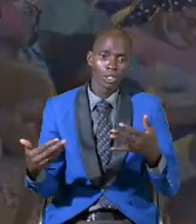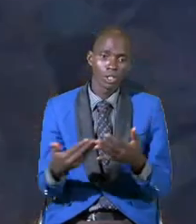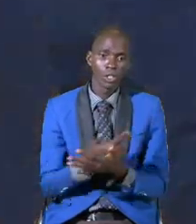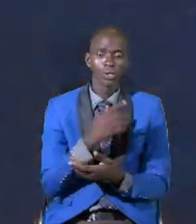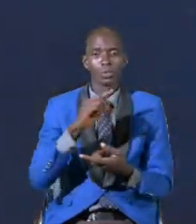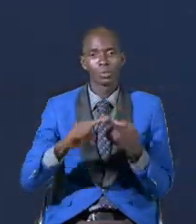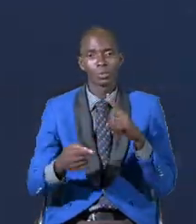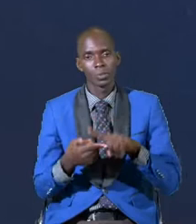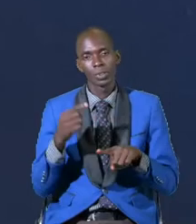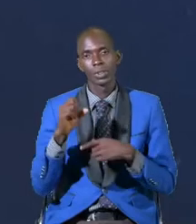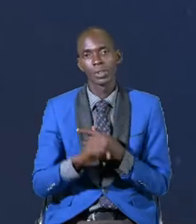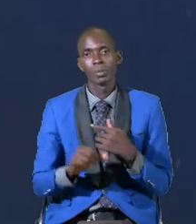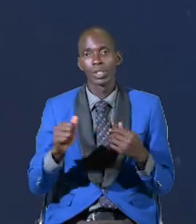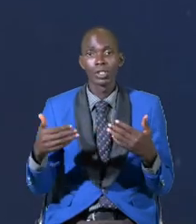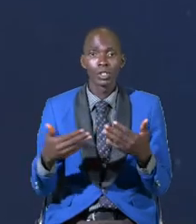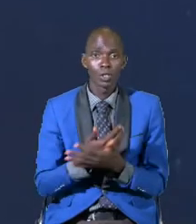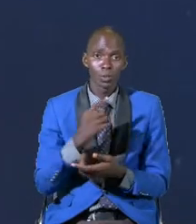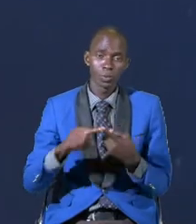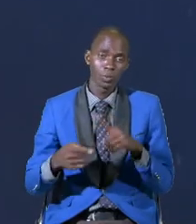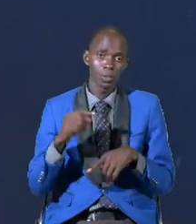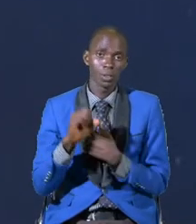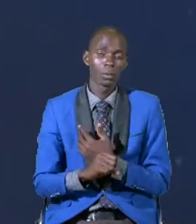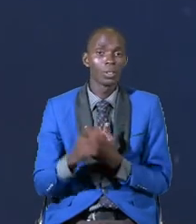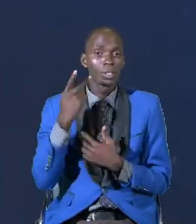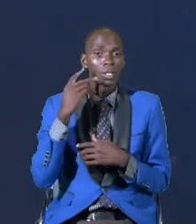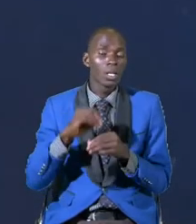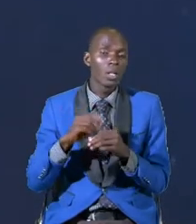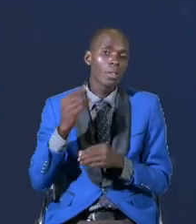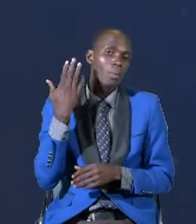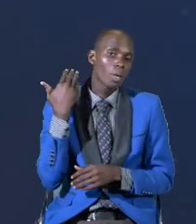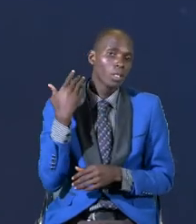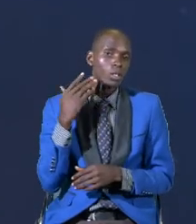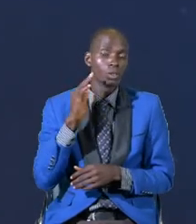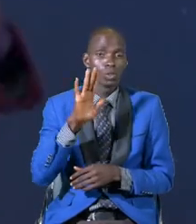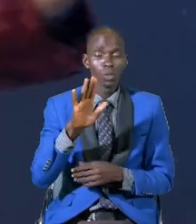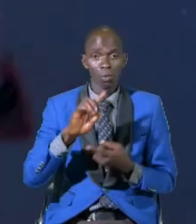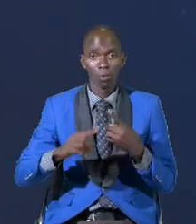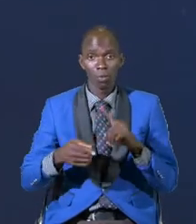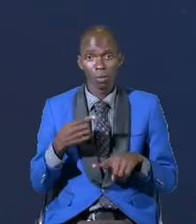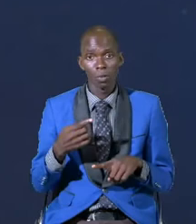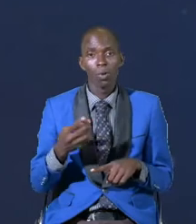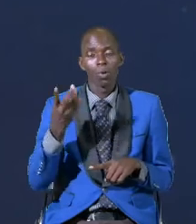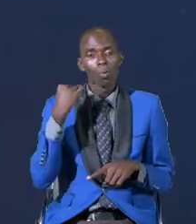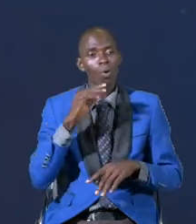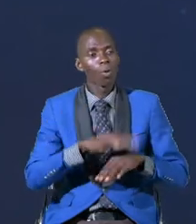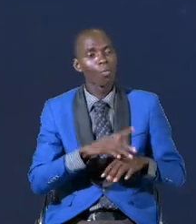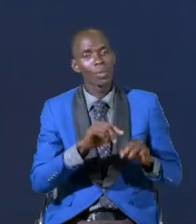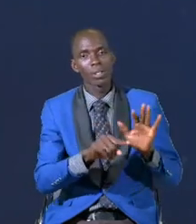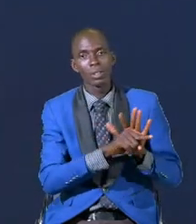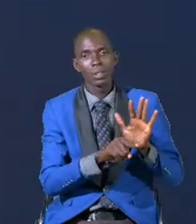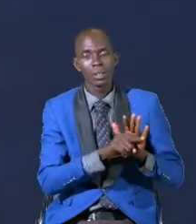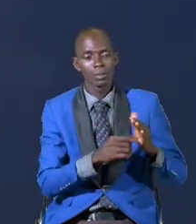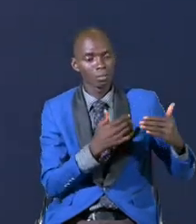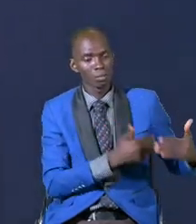new companionship. You know, in the past, your companion was on the negative side. I will